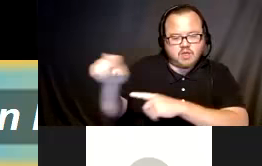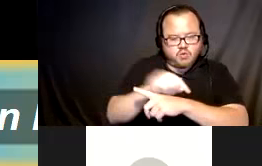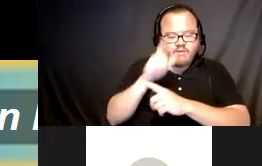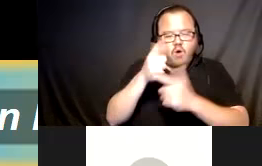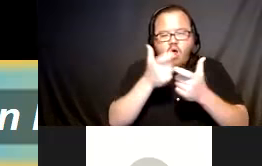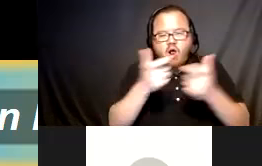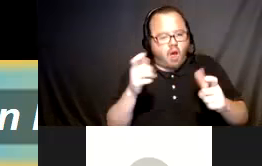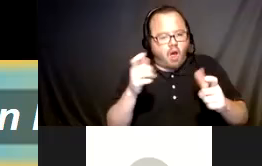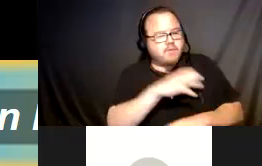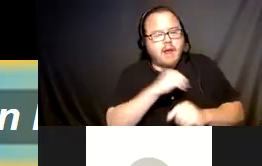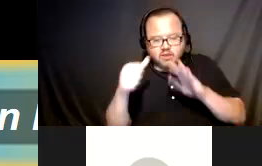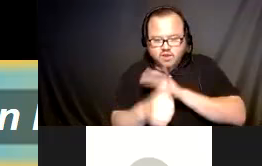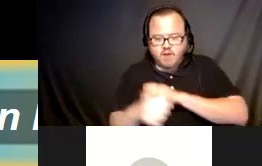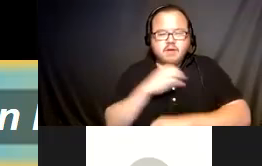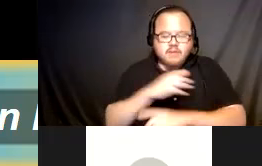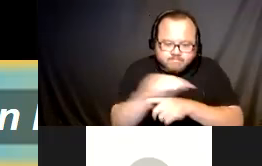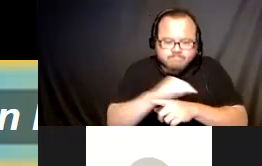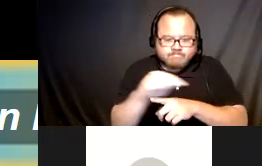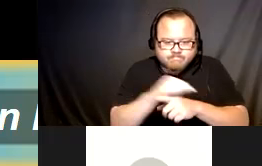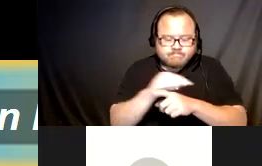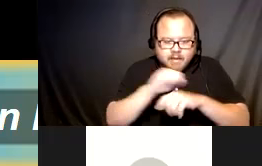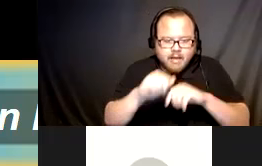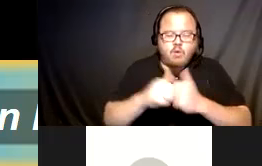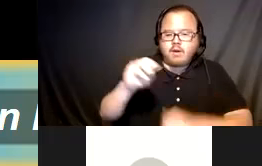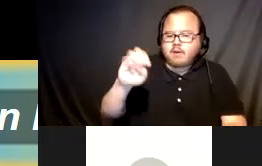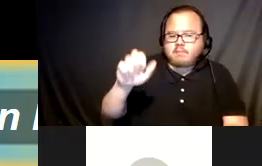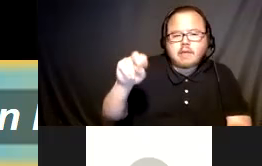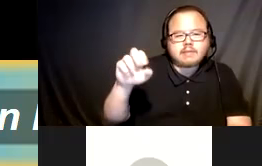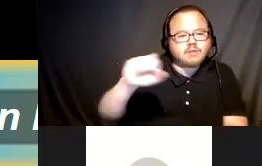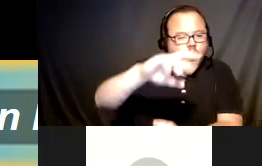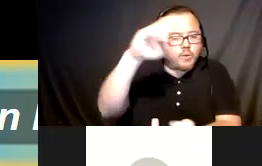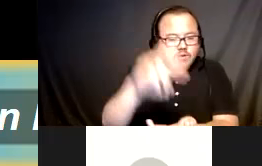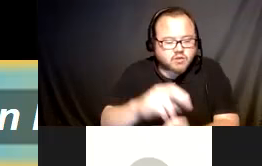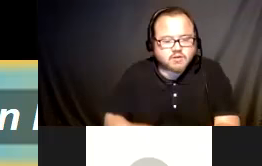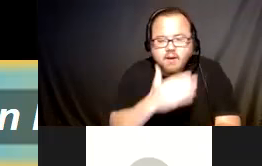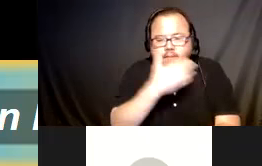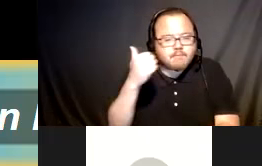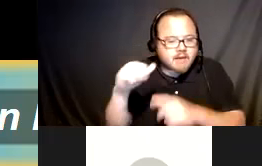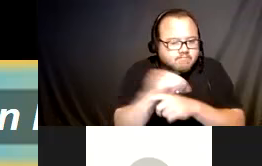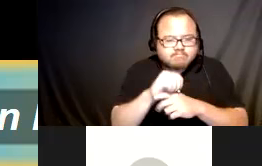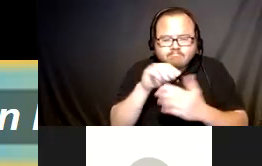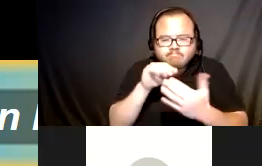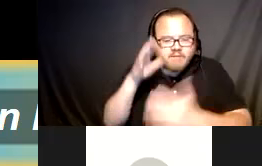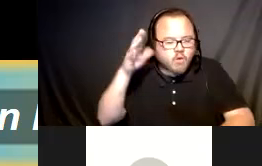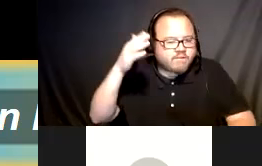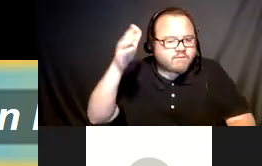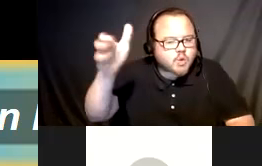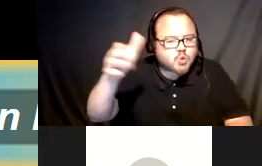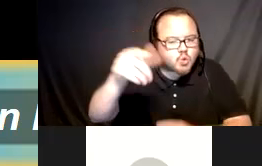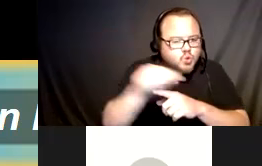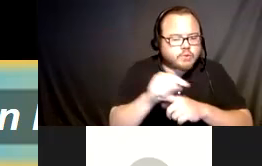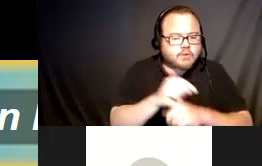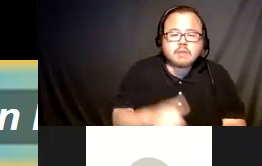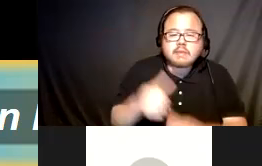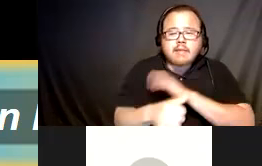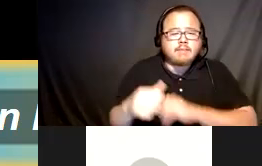but also for our subcommittee on means reduction and best practices in terms of future trainings. Our